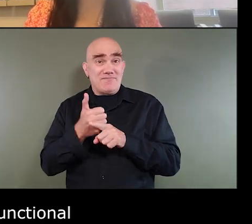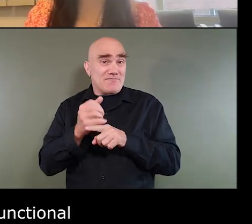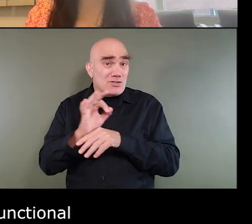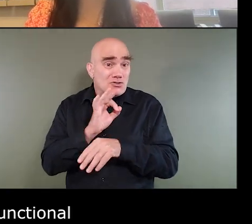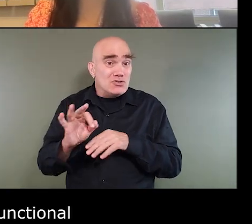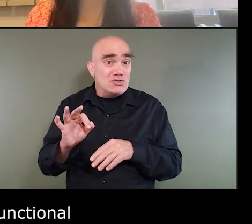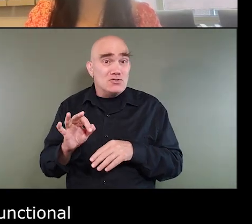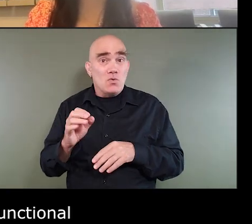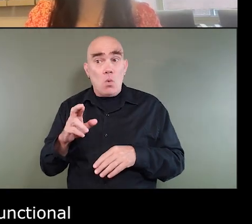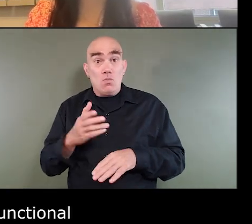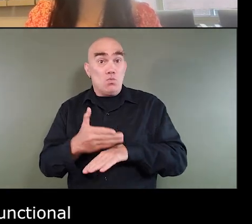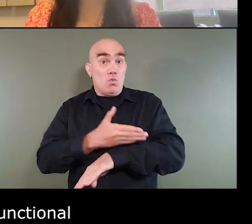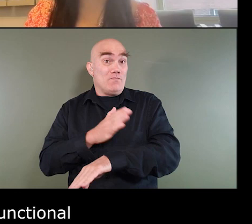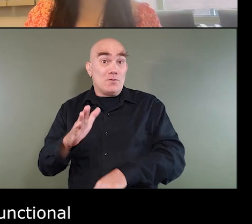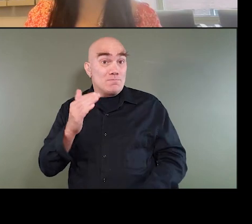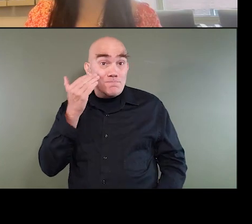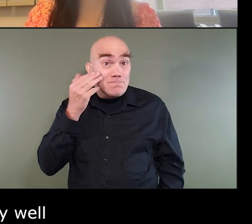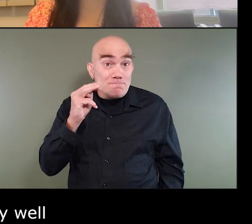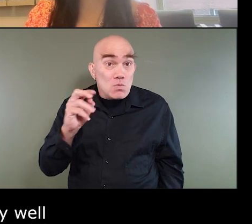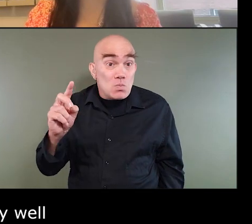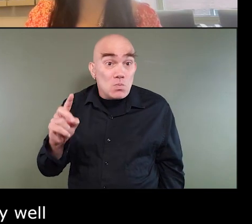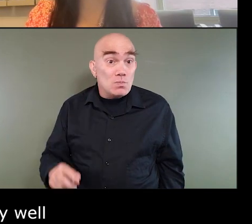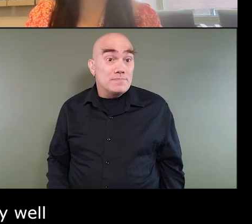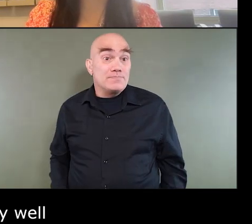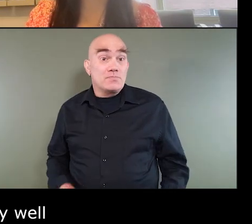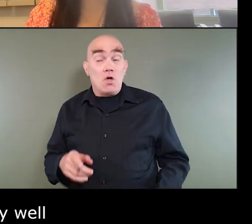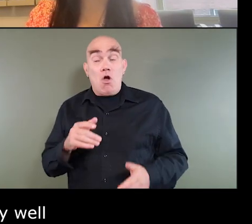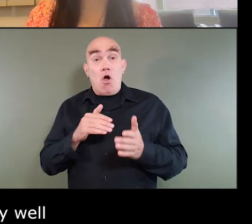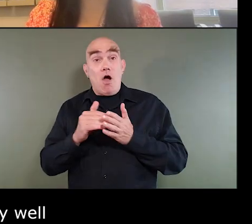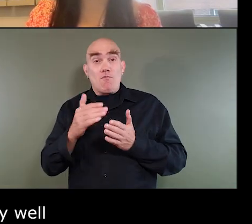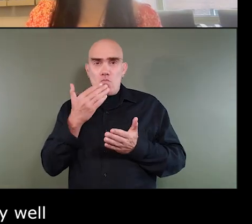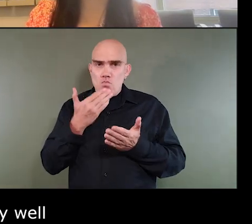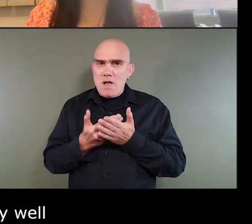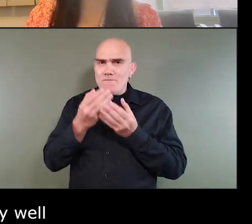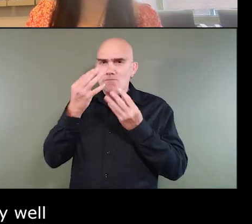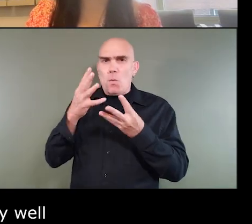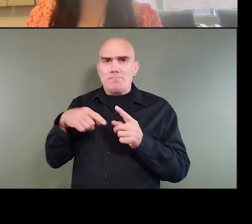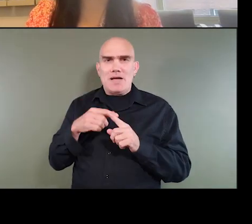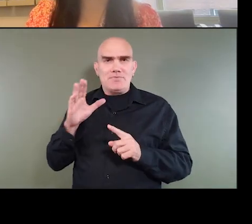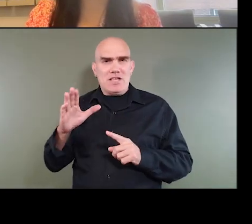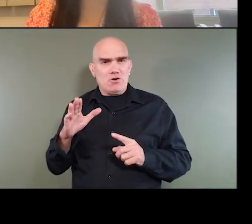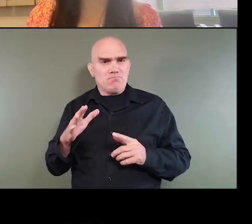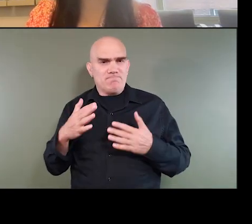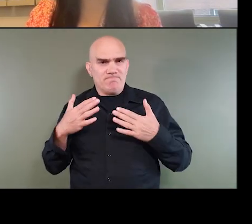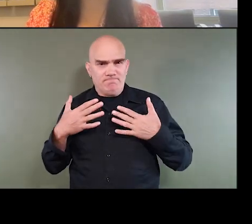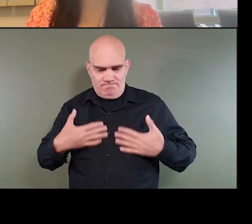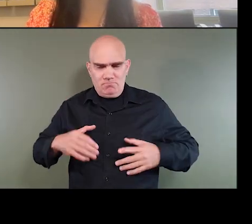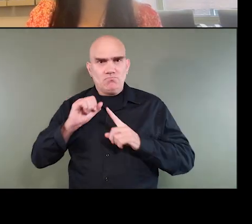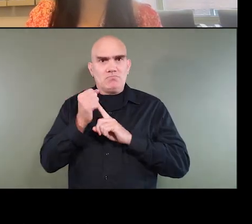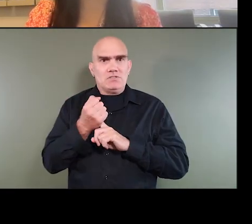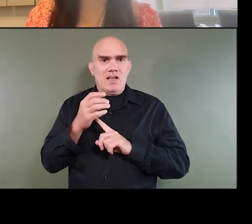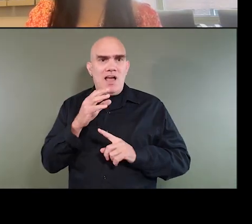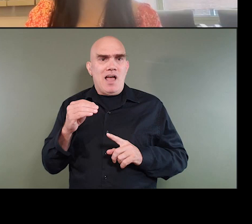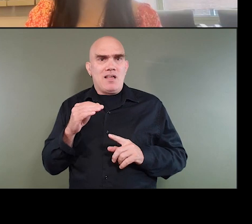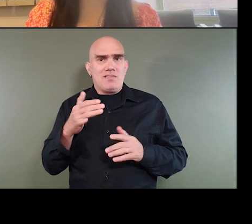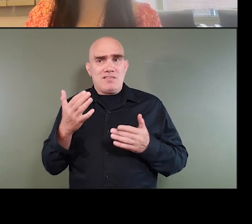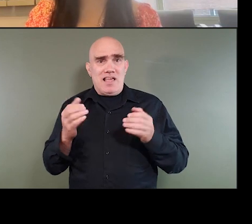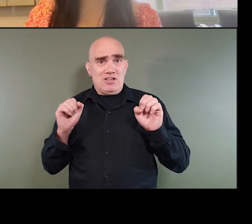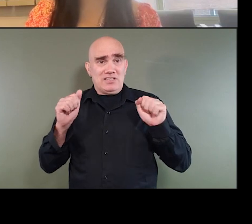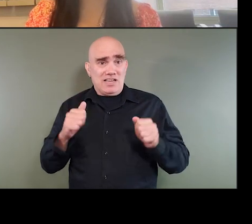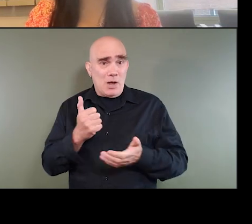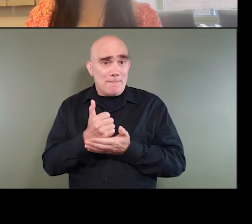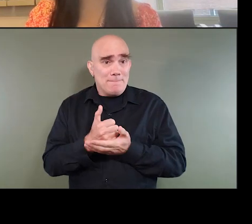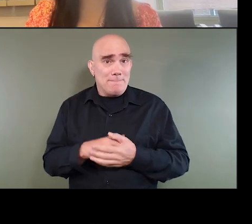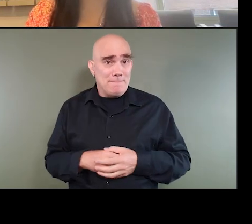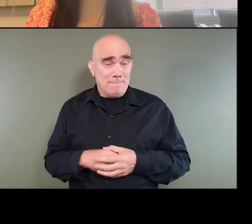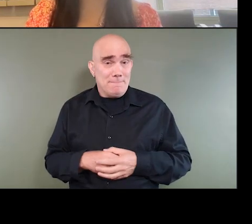themselves functional or improving their mood. Like they are often very well informed about their conditions and know that exercise may be helpful.